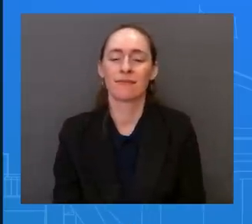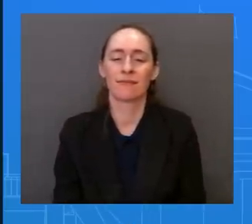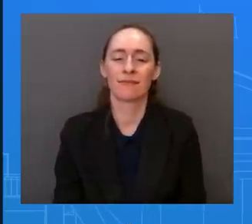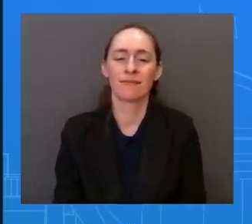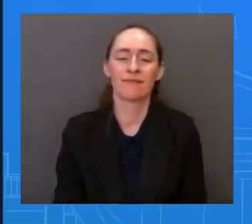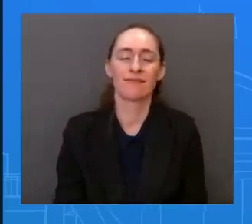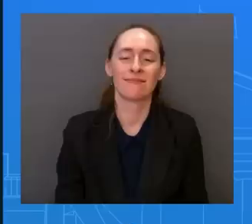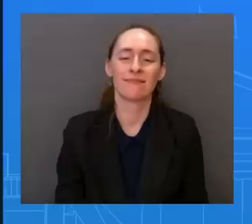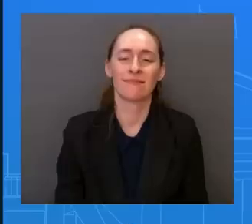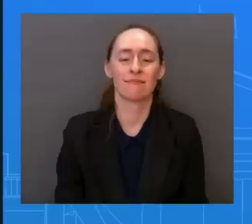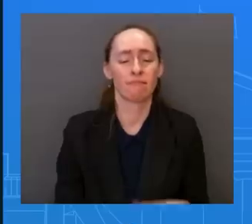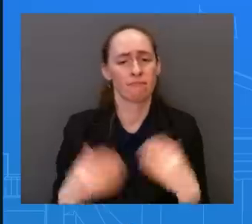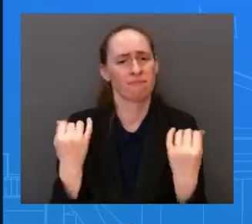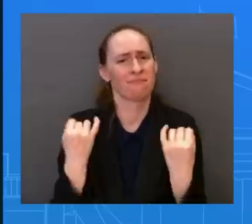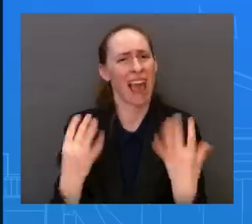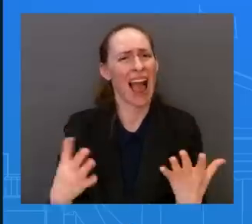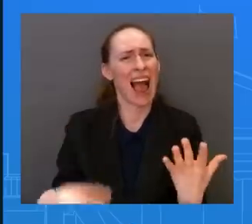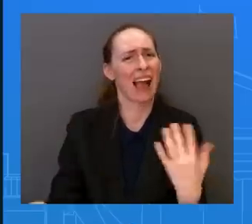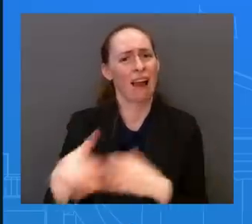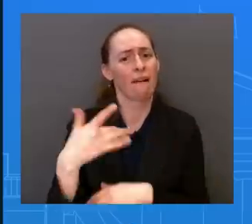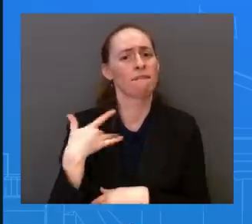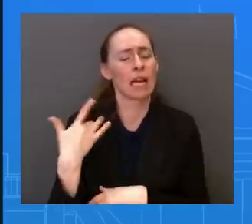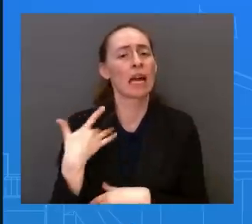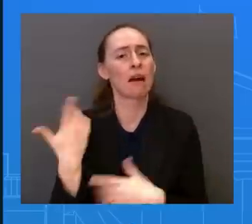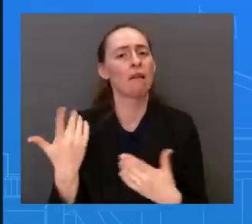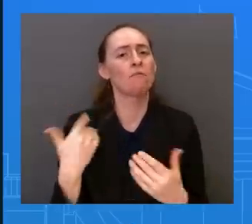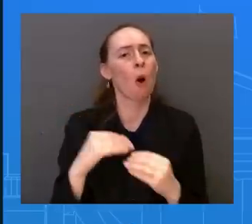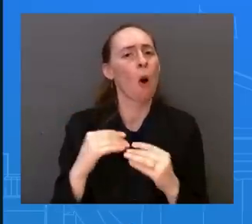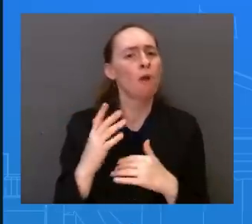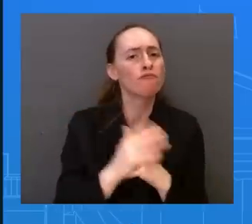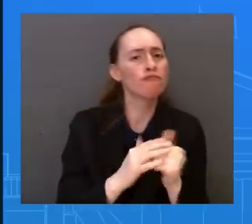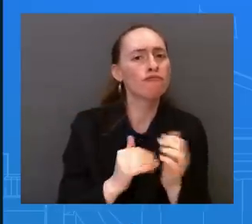keep making progress on that. Phil in the back. Thank you.